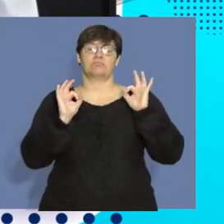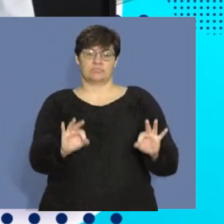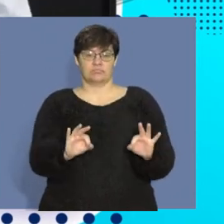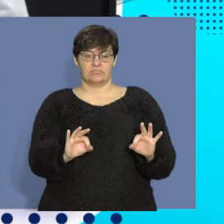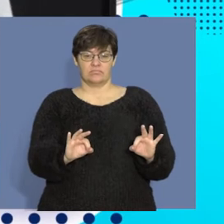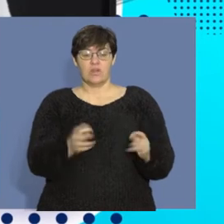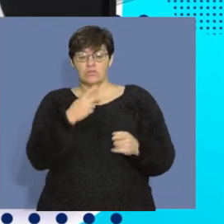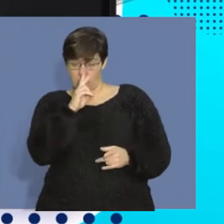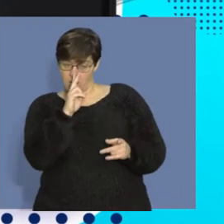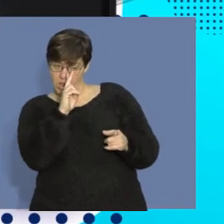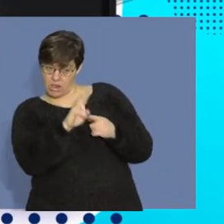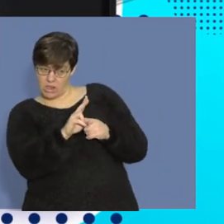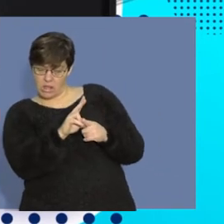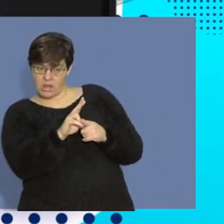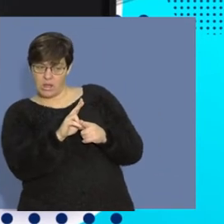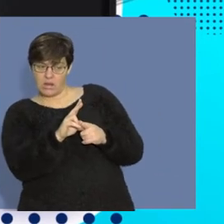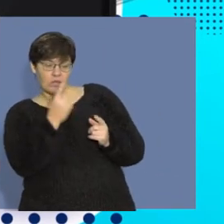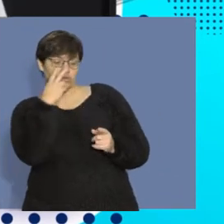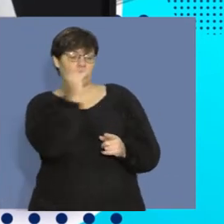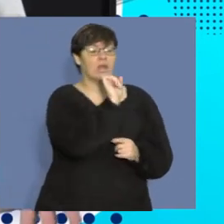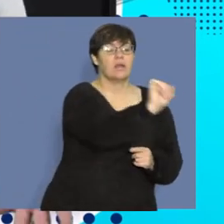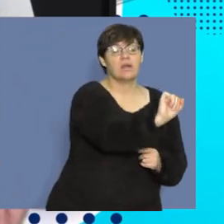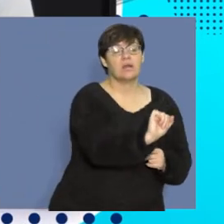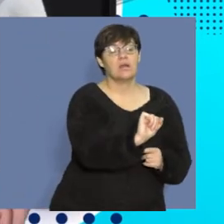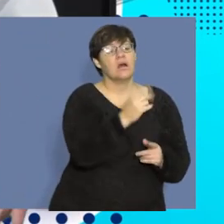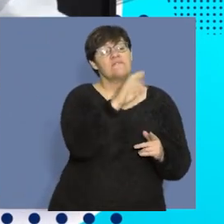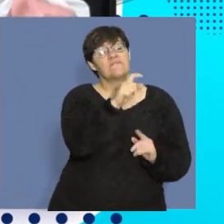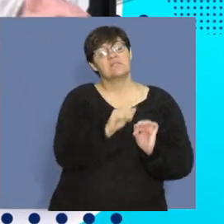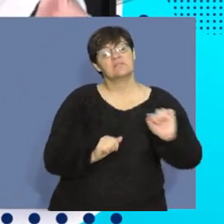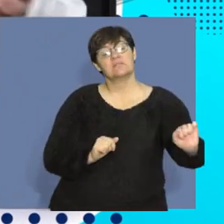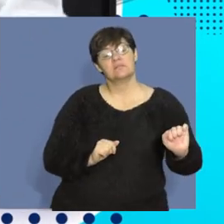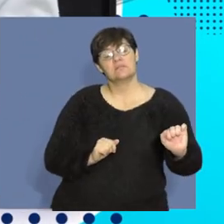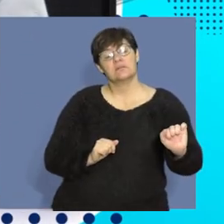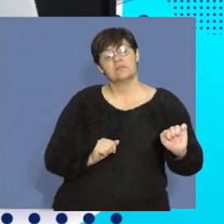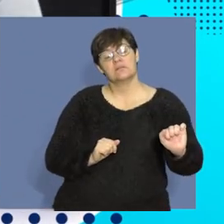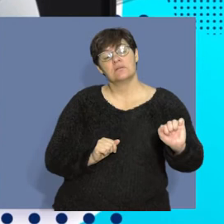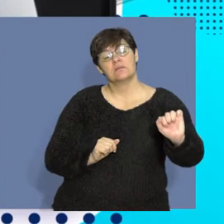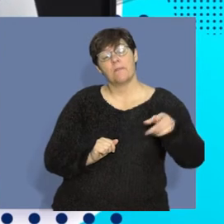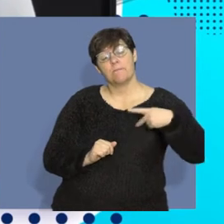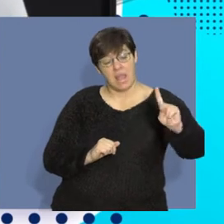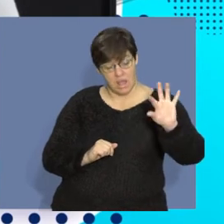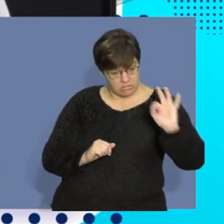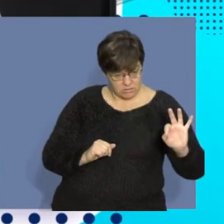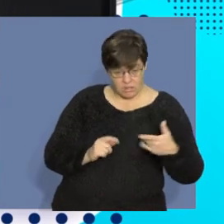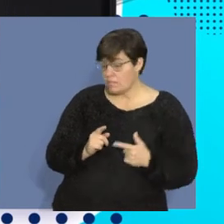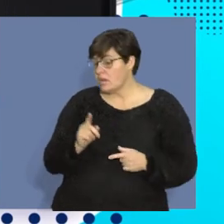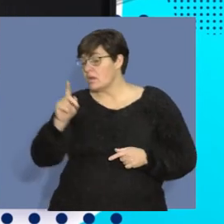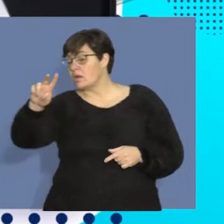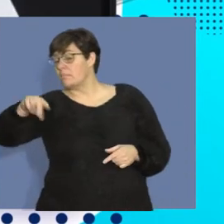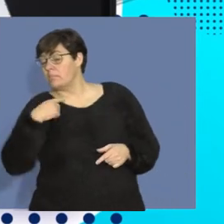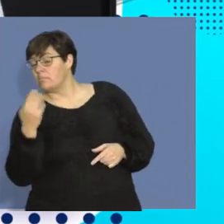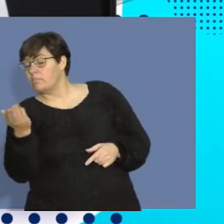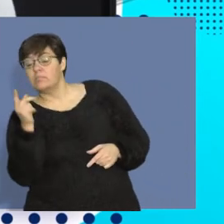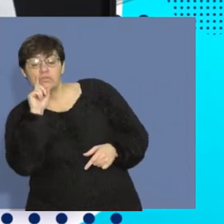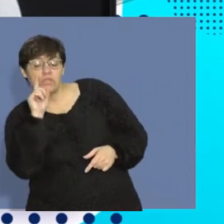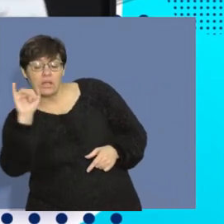auditor can at randomly do a check to see, let me check on the VAT input, let me check on this expense, let me